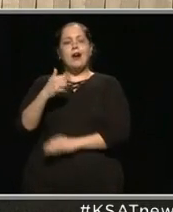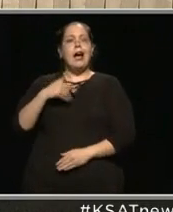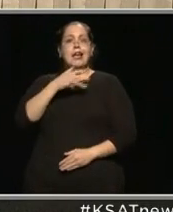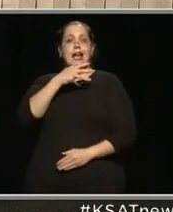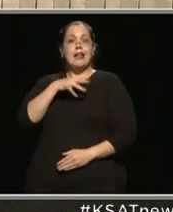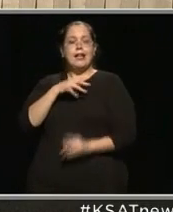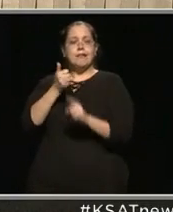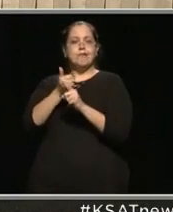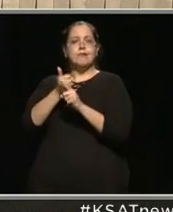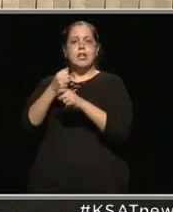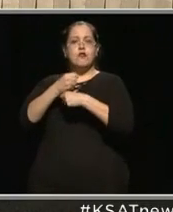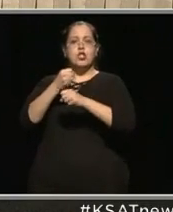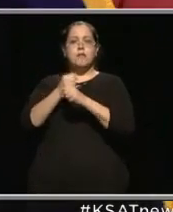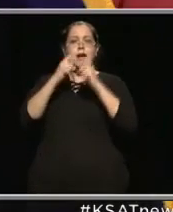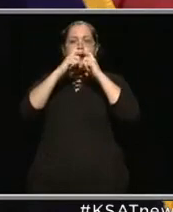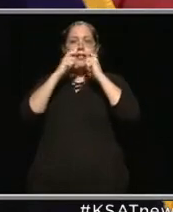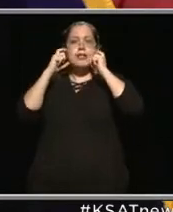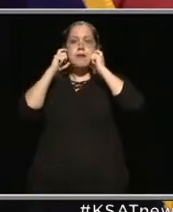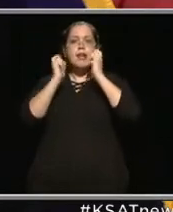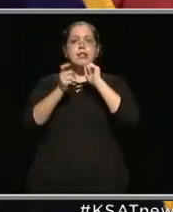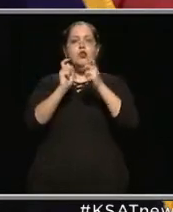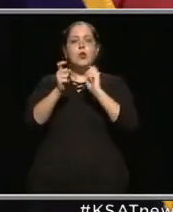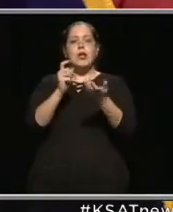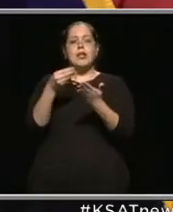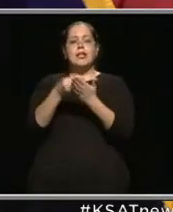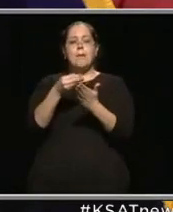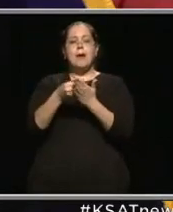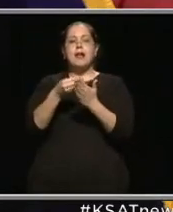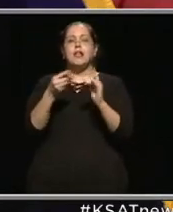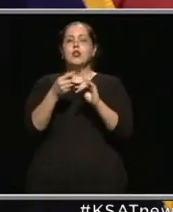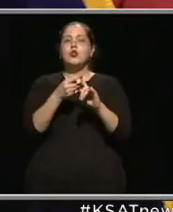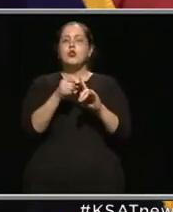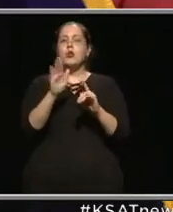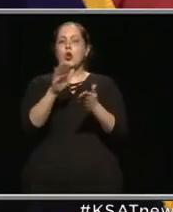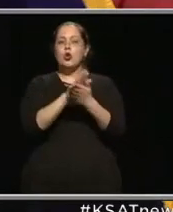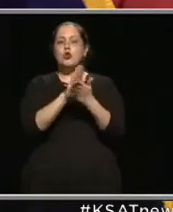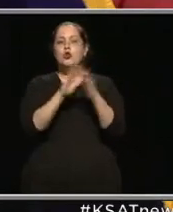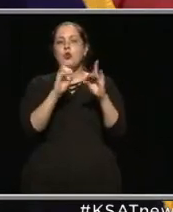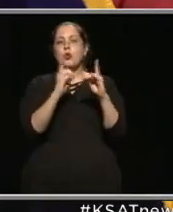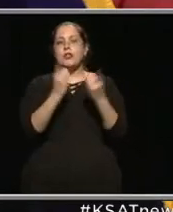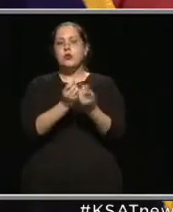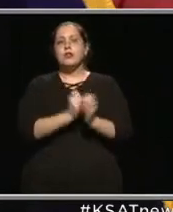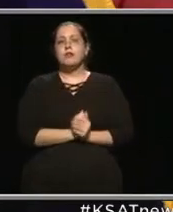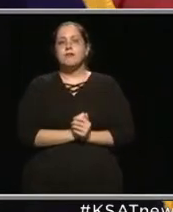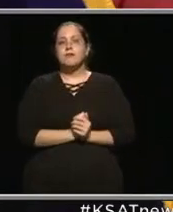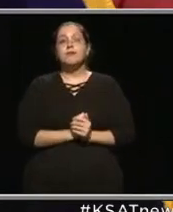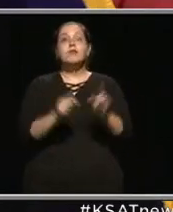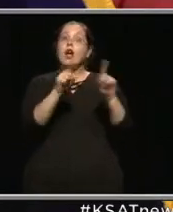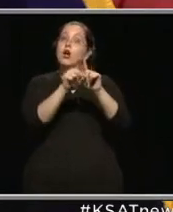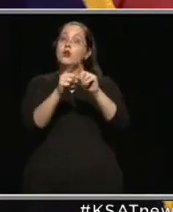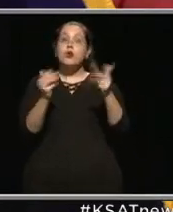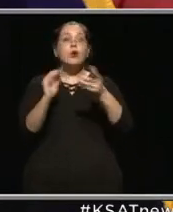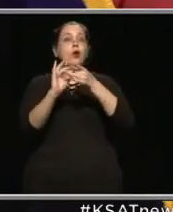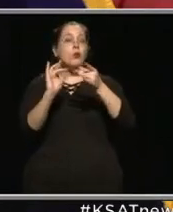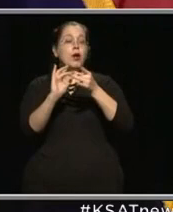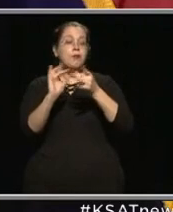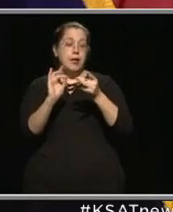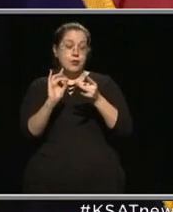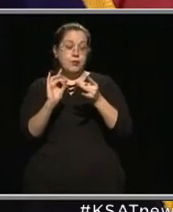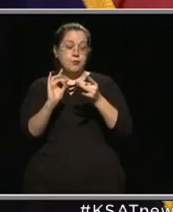young lady who is making these masks and donating the proceeds to her school district. I also want to mention that we